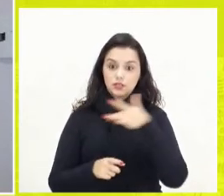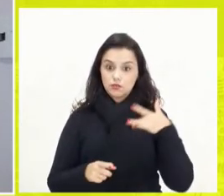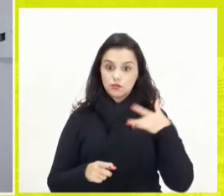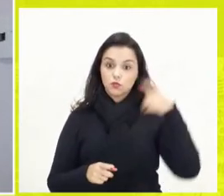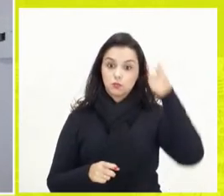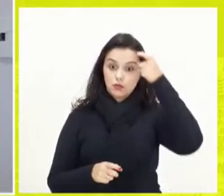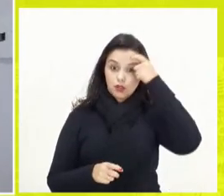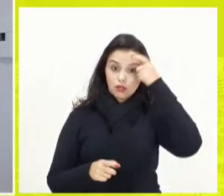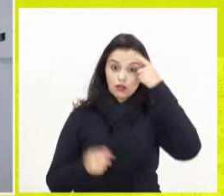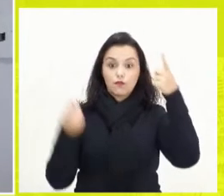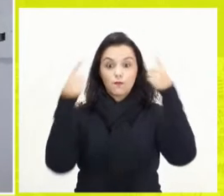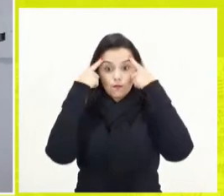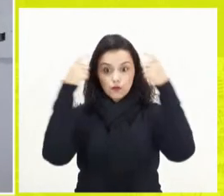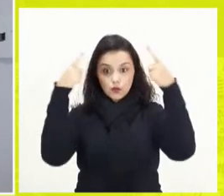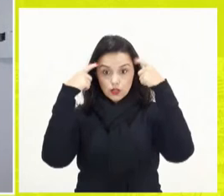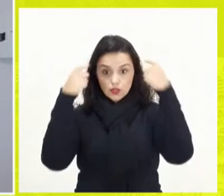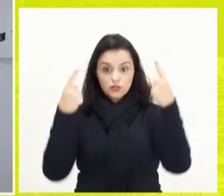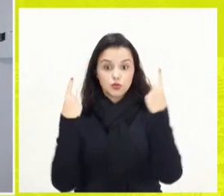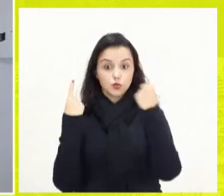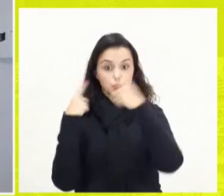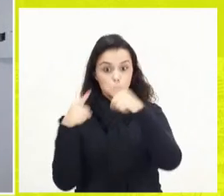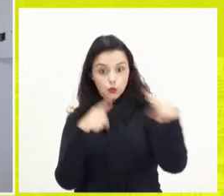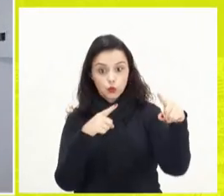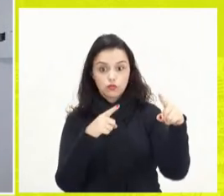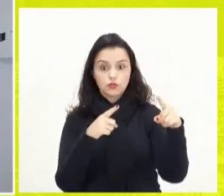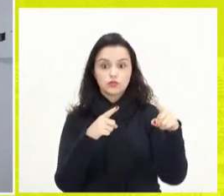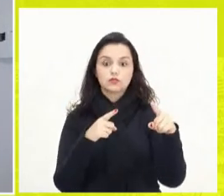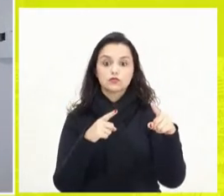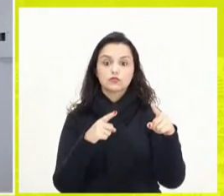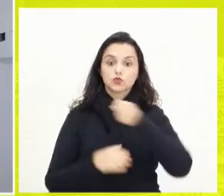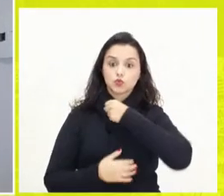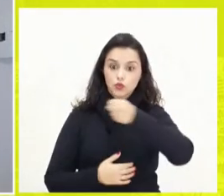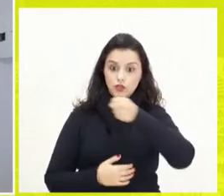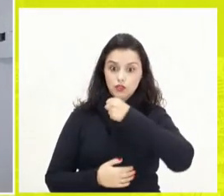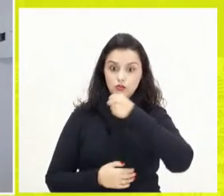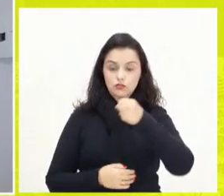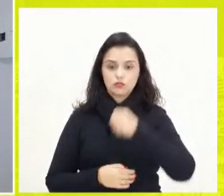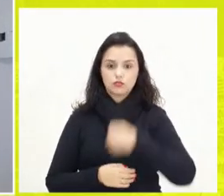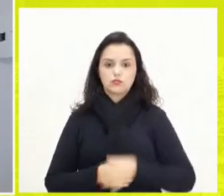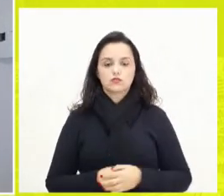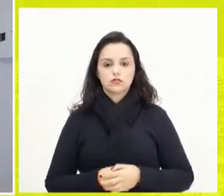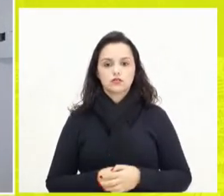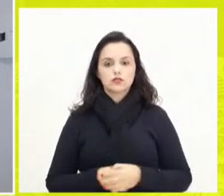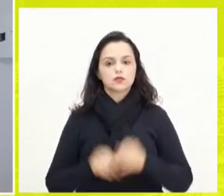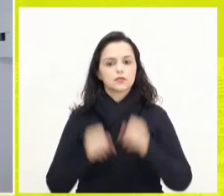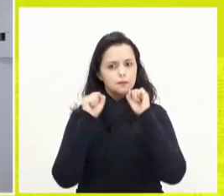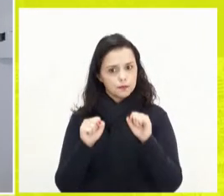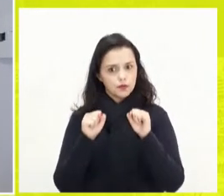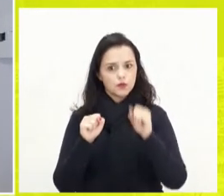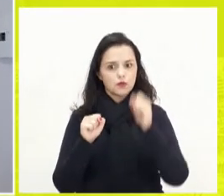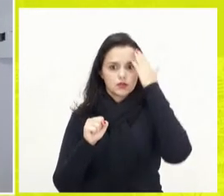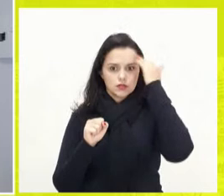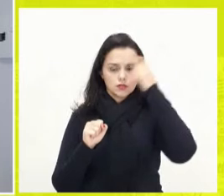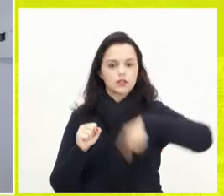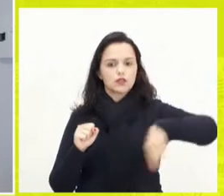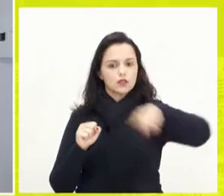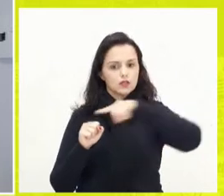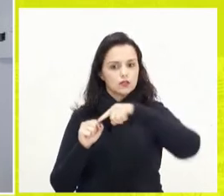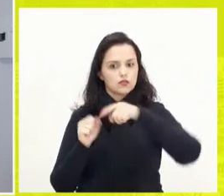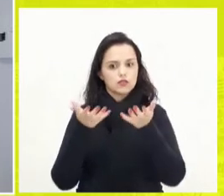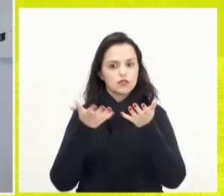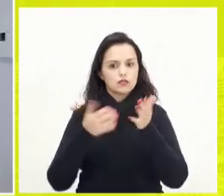panel of about mental health of journalists and social